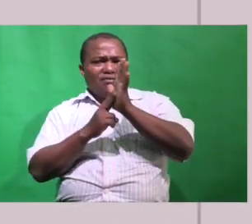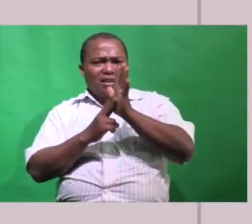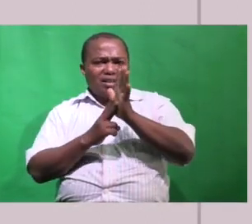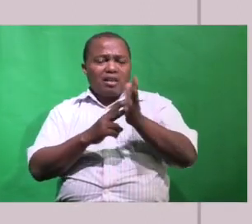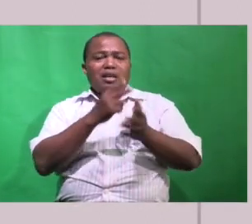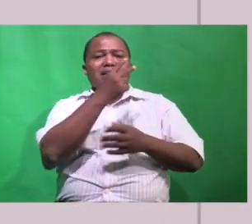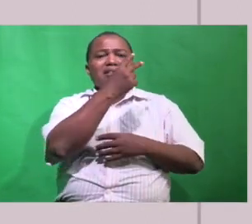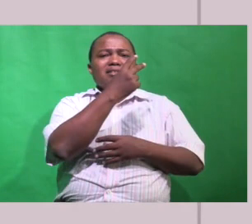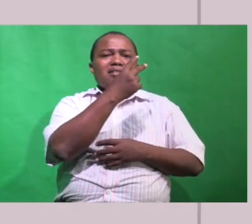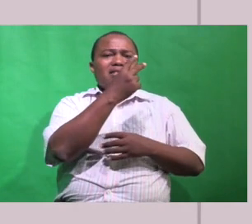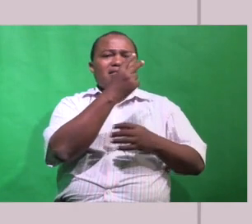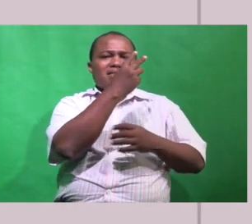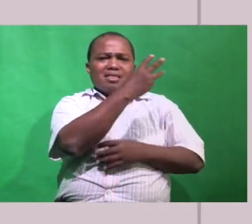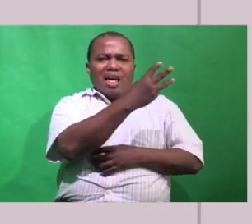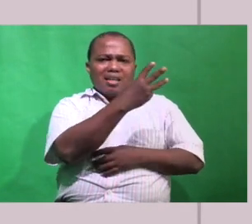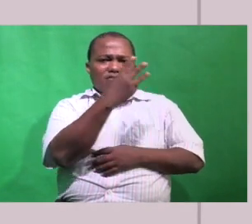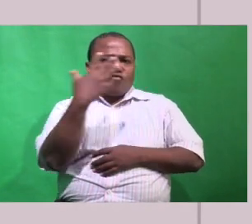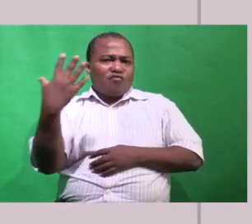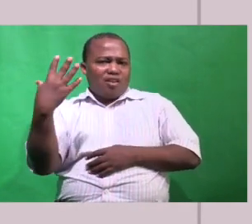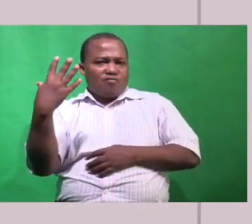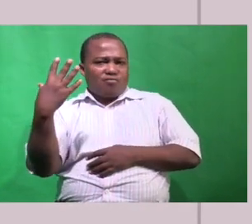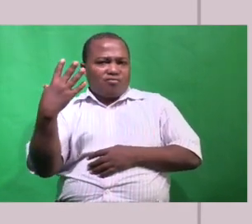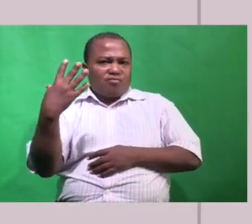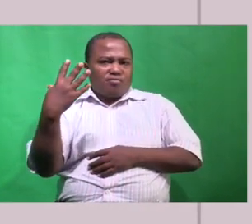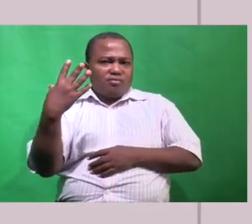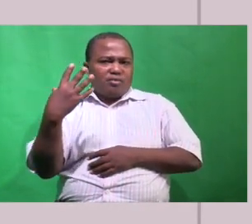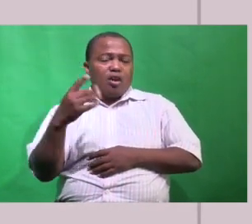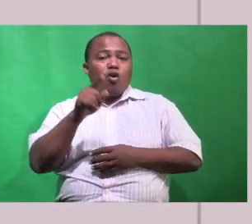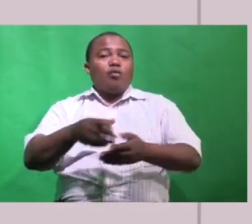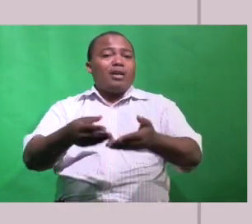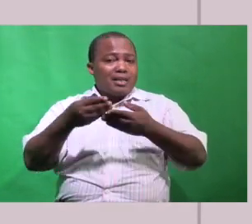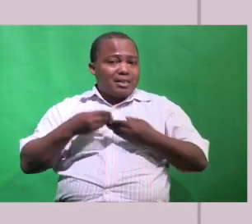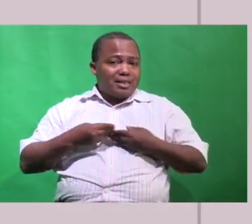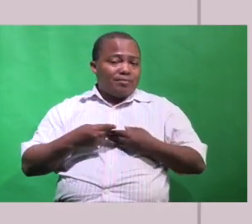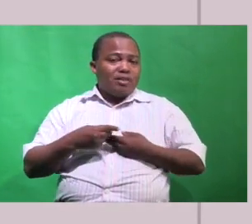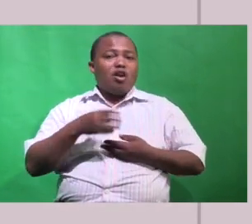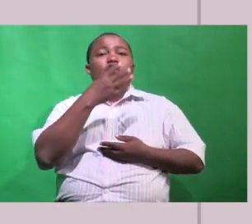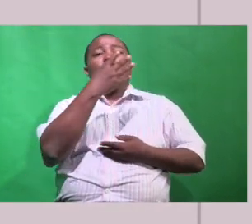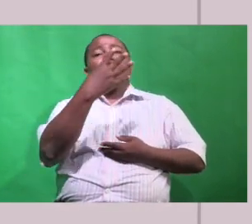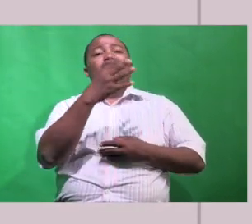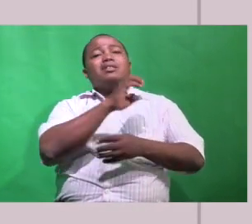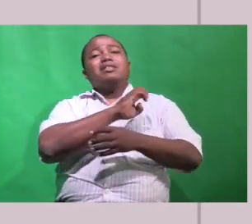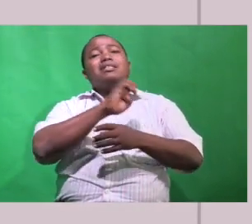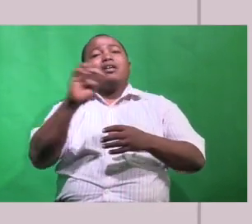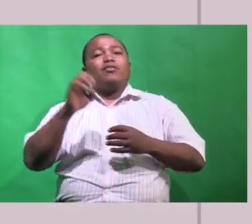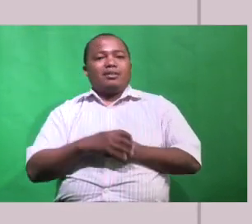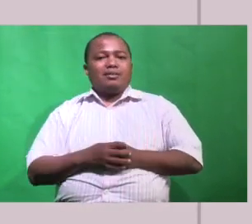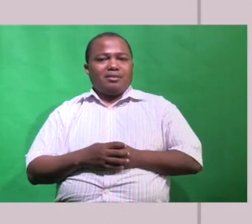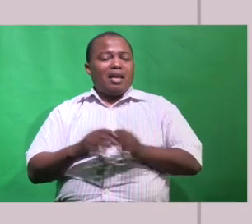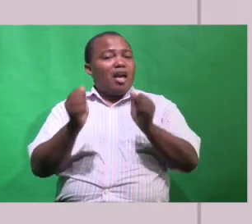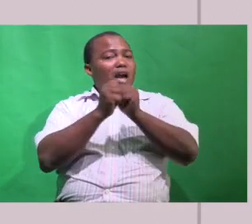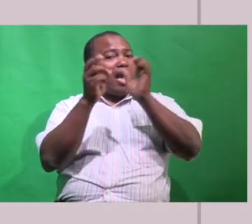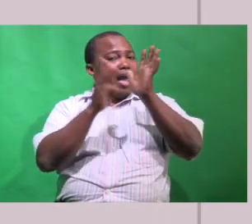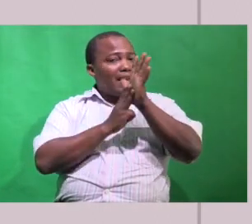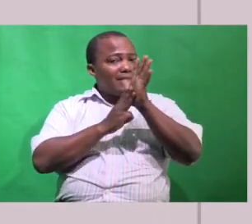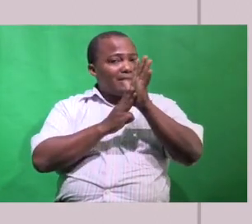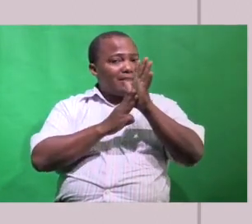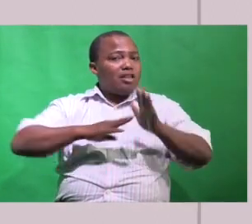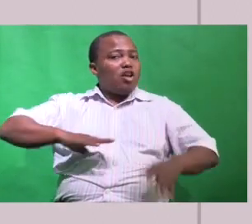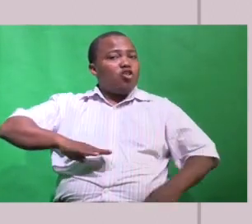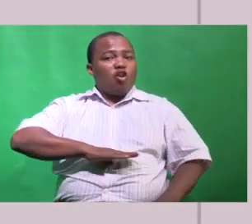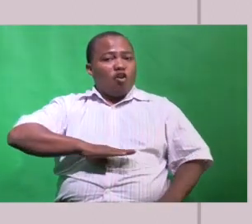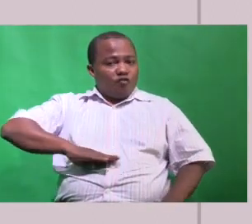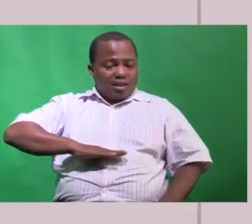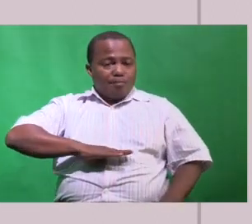August, we receive 40,000. And 18th November,